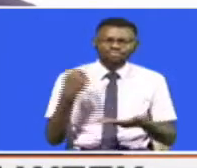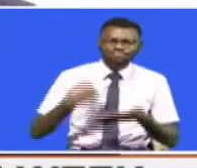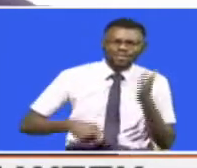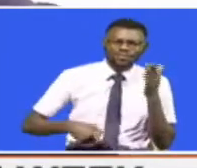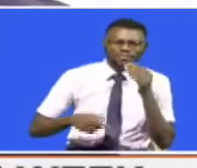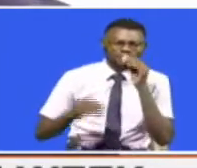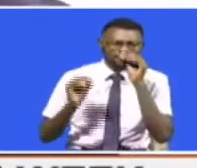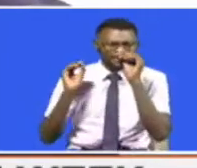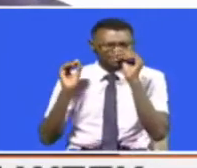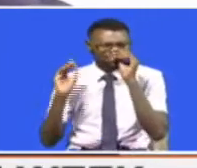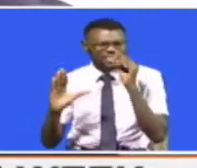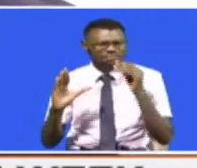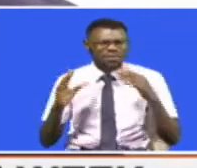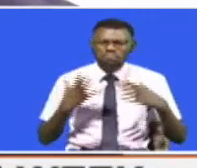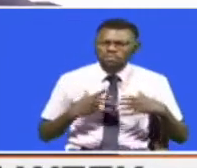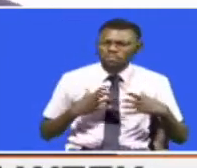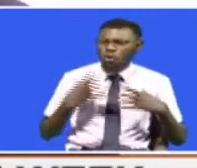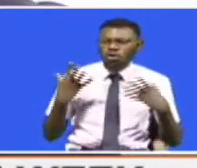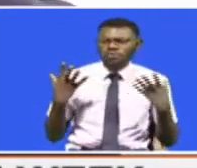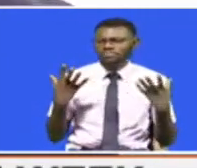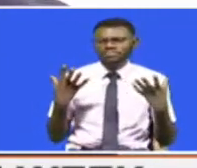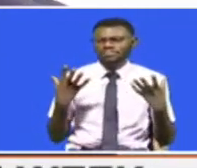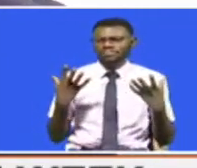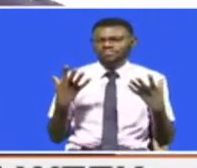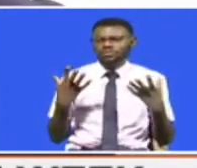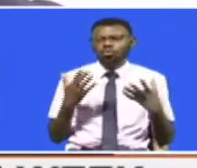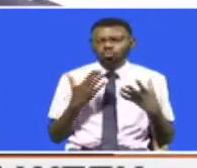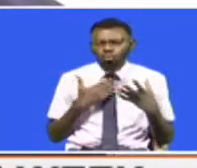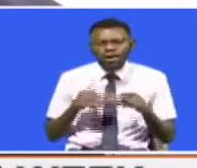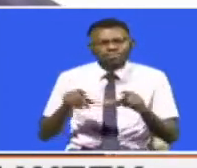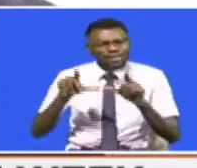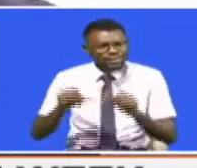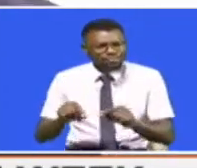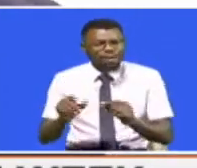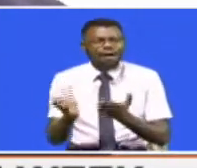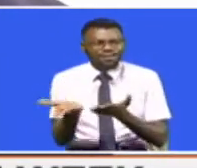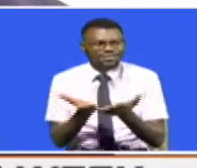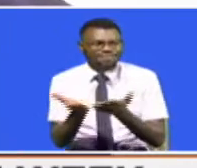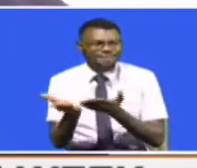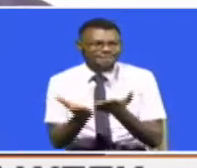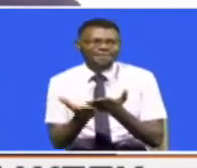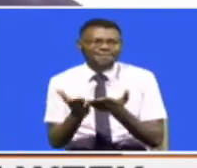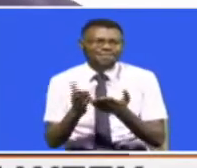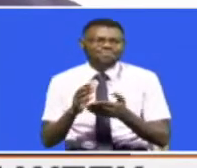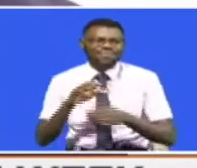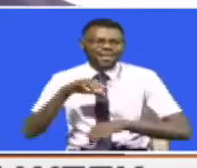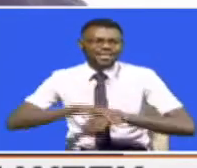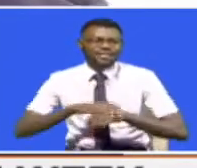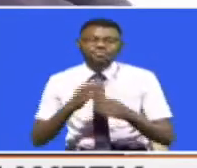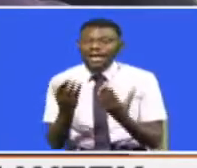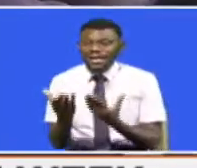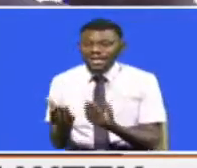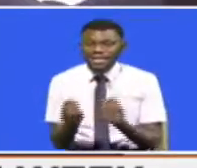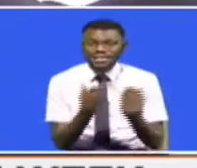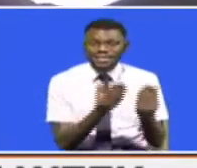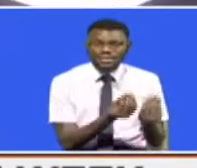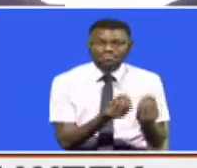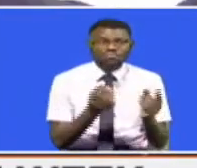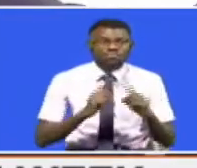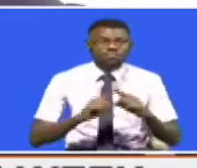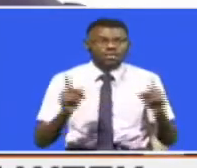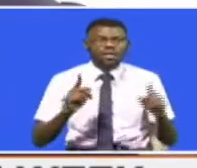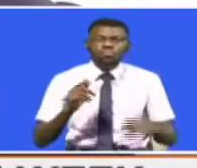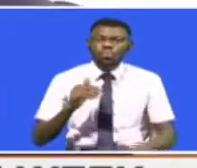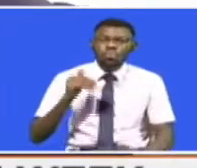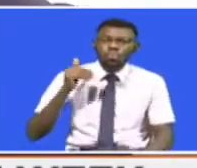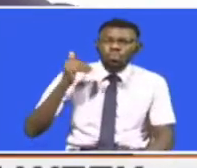than the common mwananchi can actually afford so that they can consume these services. In as much as they also want the tax, but let it not be at all